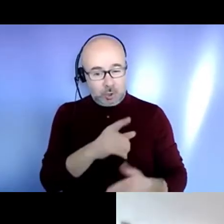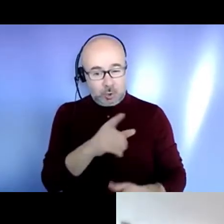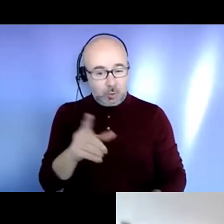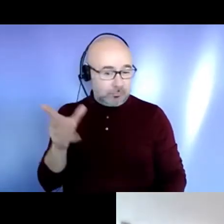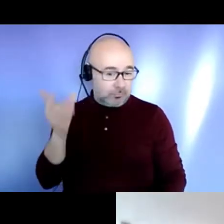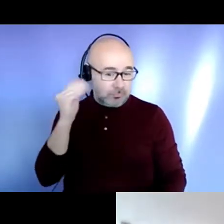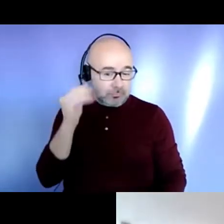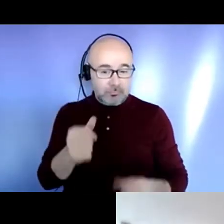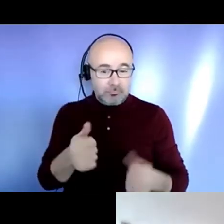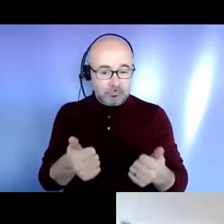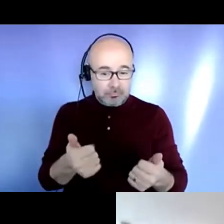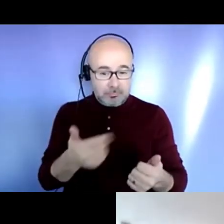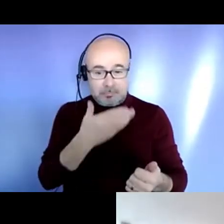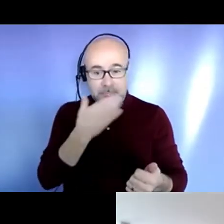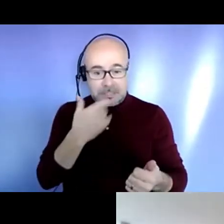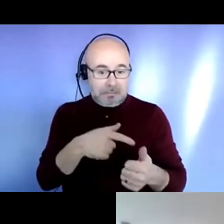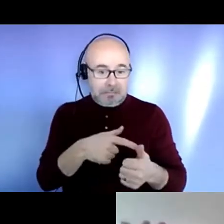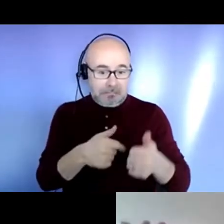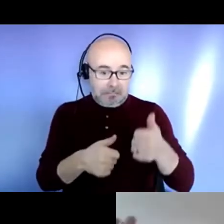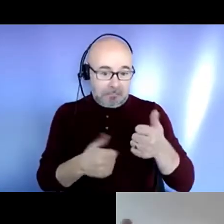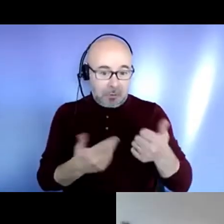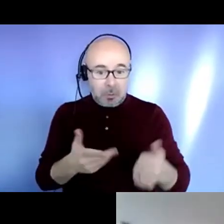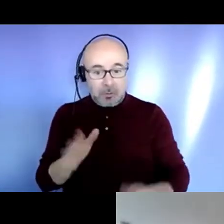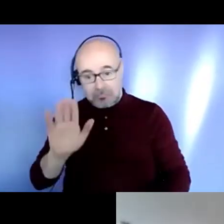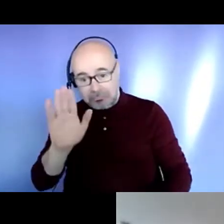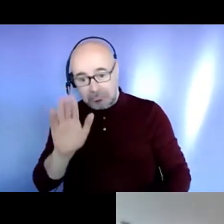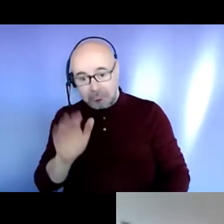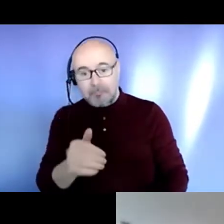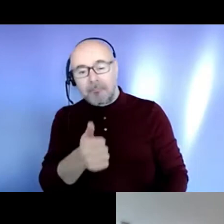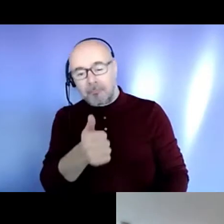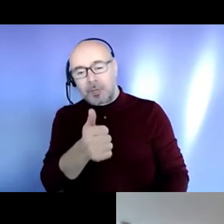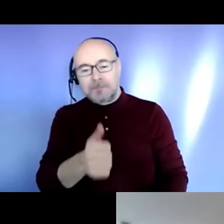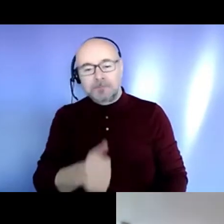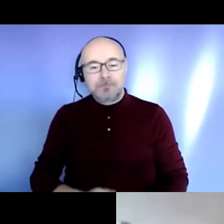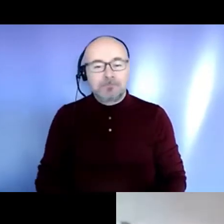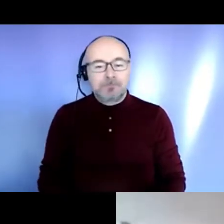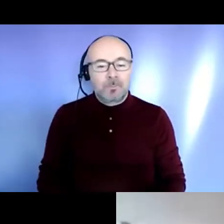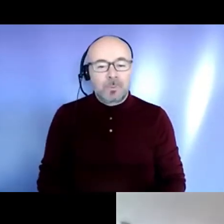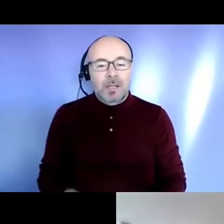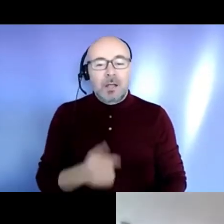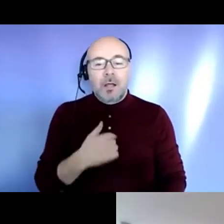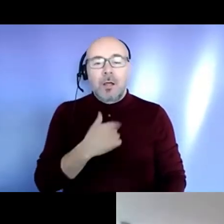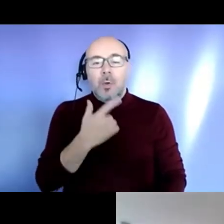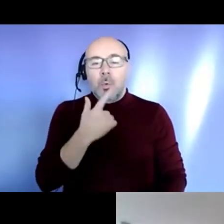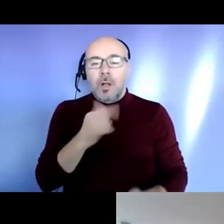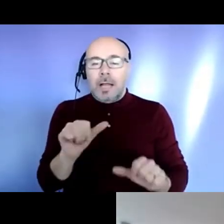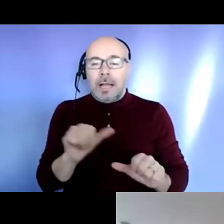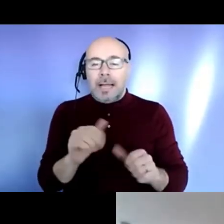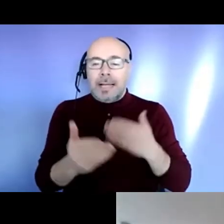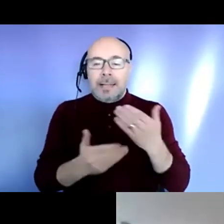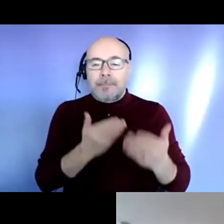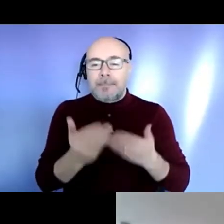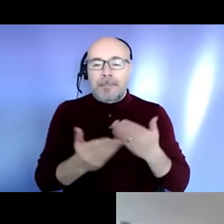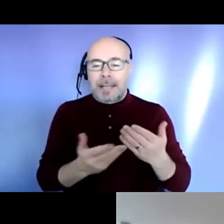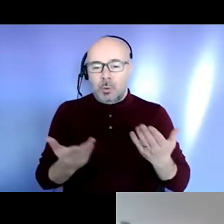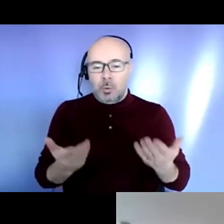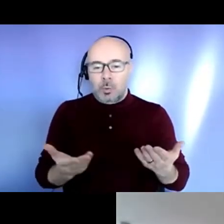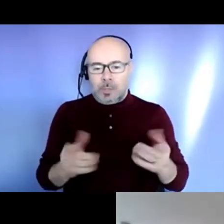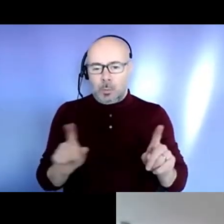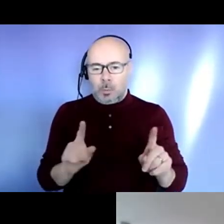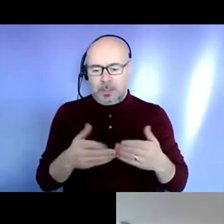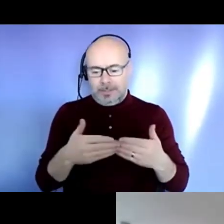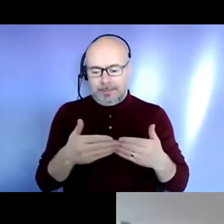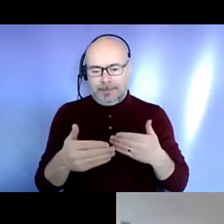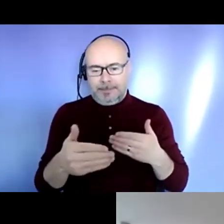up. Great stuff. Okay, let me just briefly explain how today's session will run and how you can interact